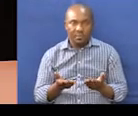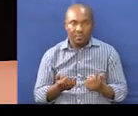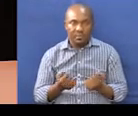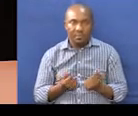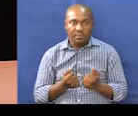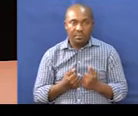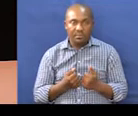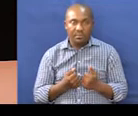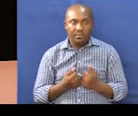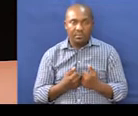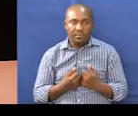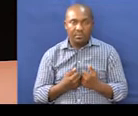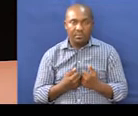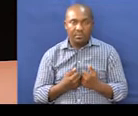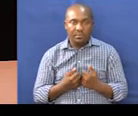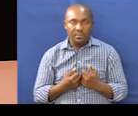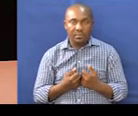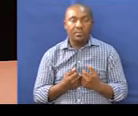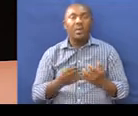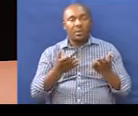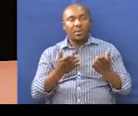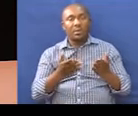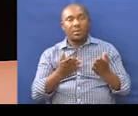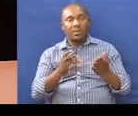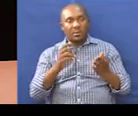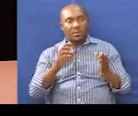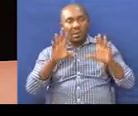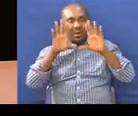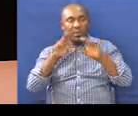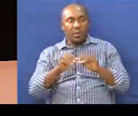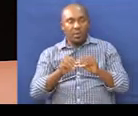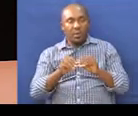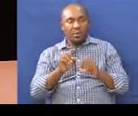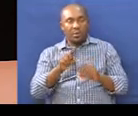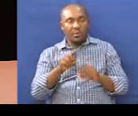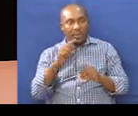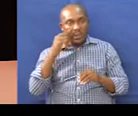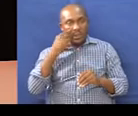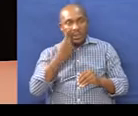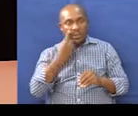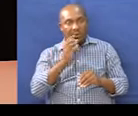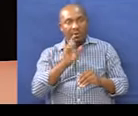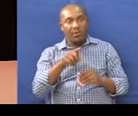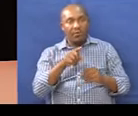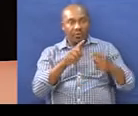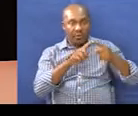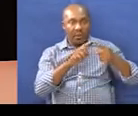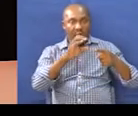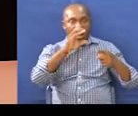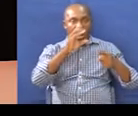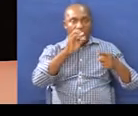This is the test of carbohydrate under its 3